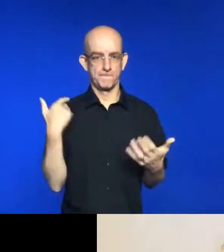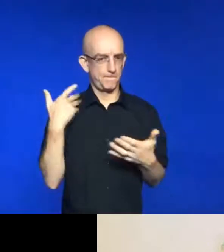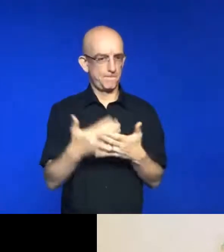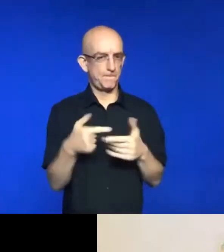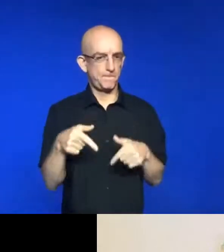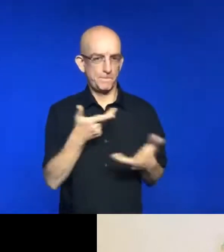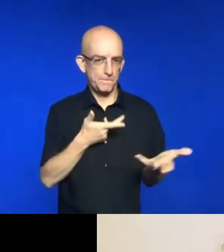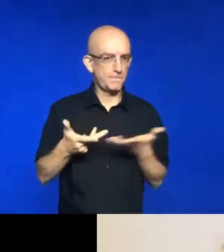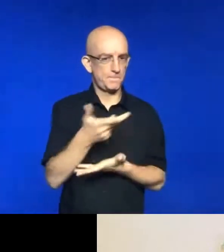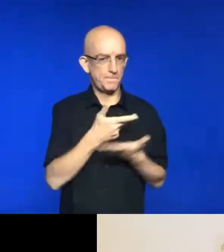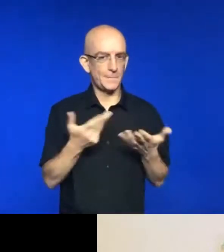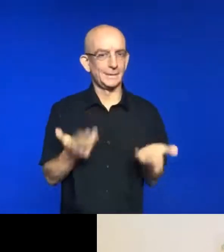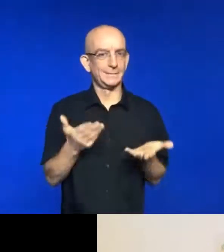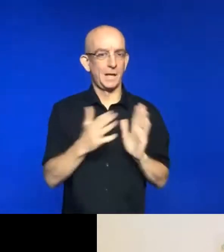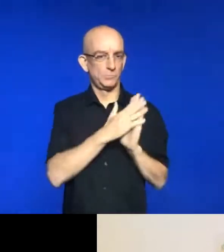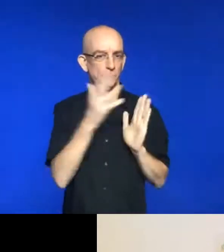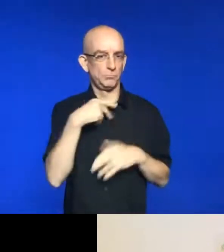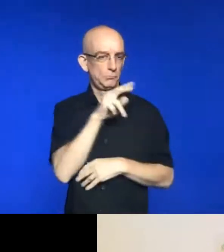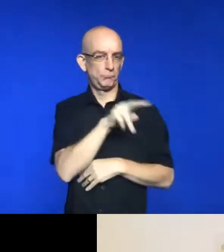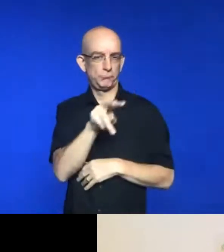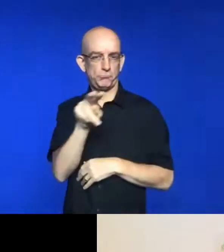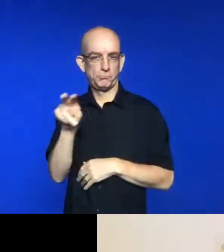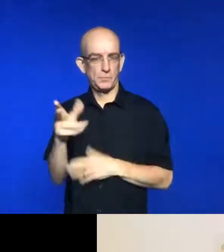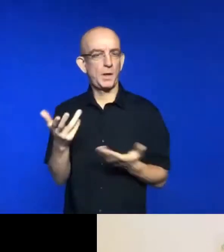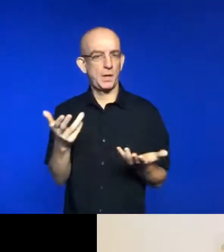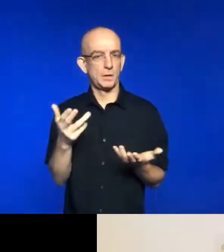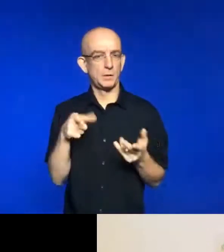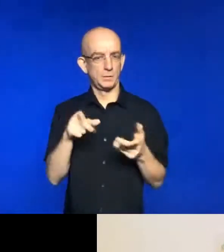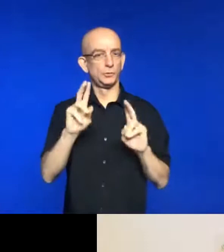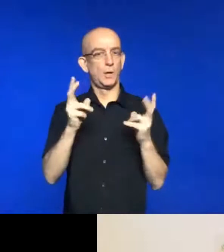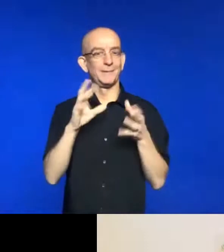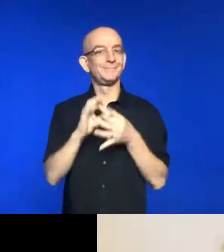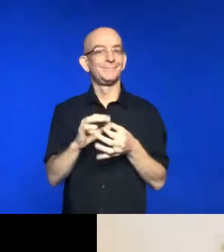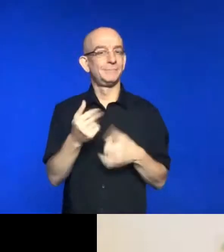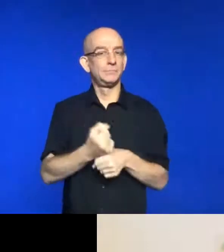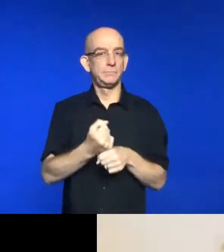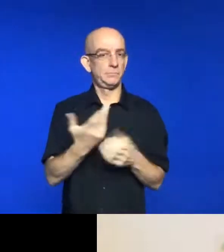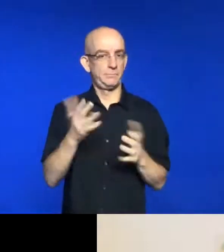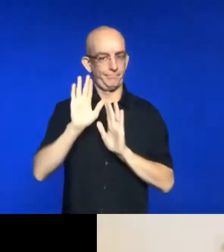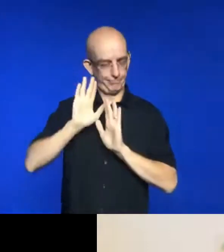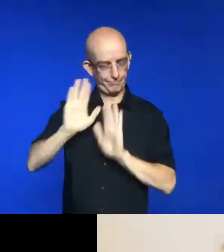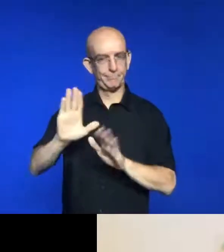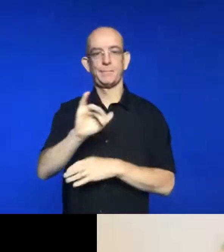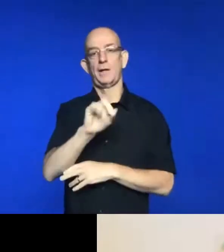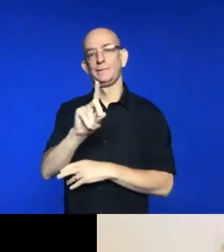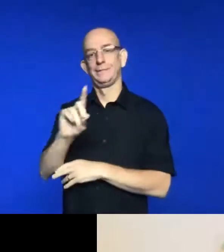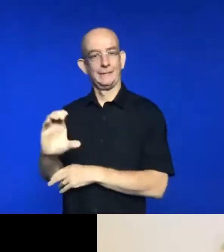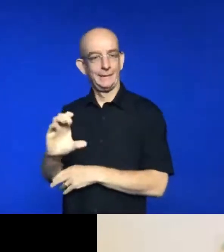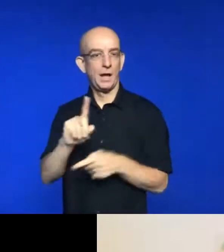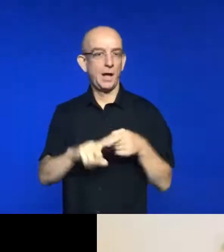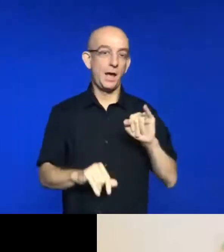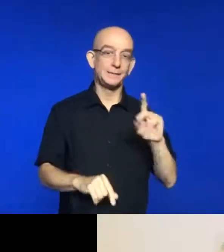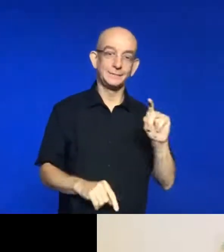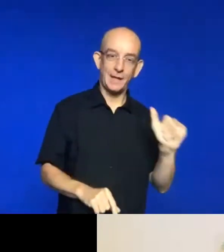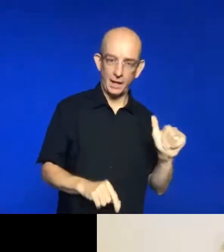of IDDC and IDA in the last few weeks when it comes to discussing the effects